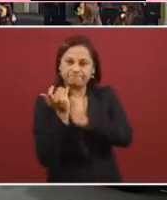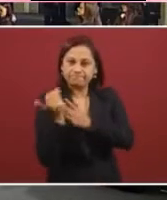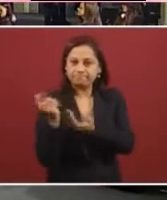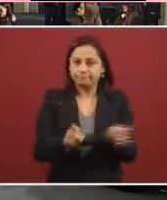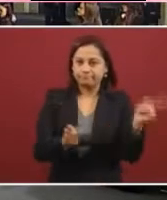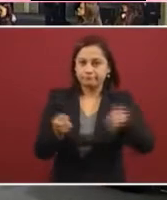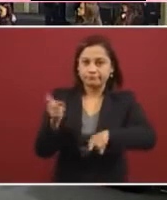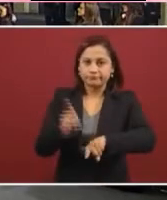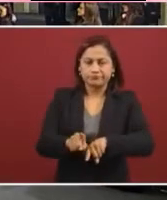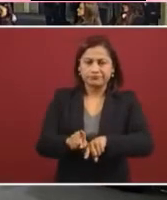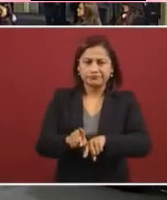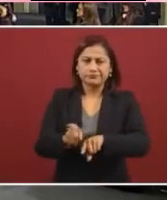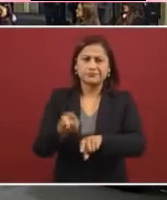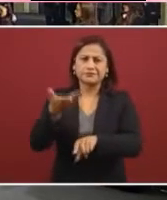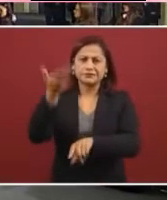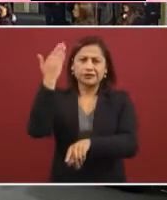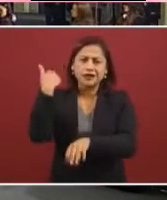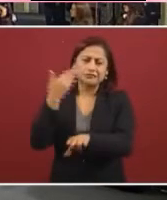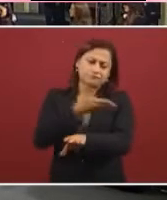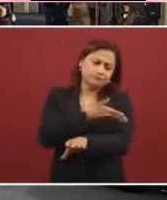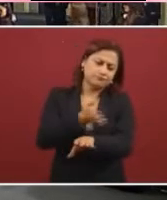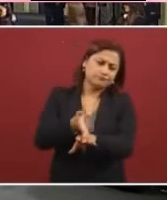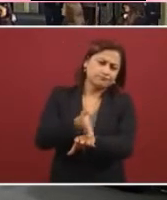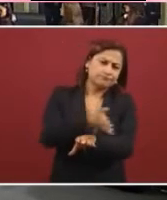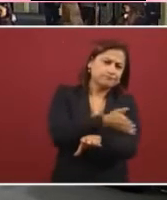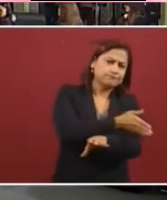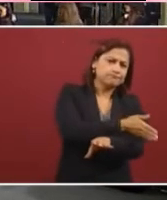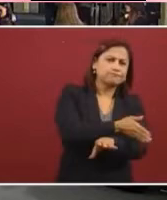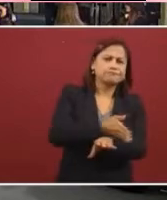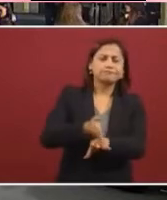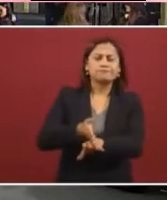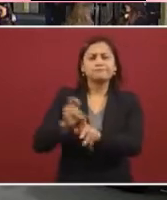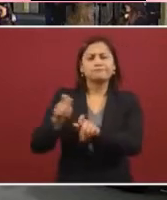And it's a tradition that comes from afar.